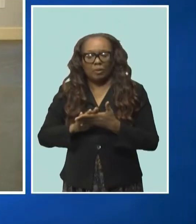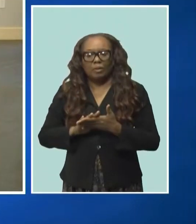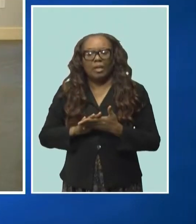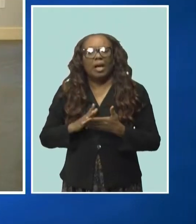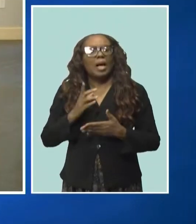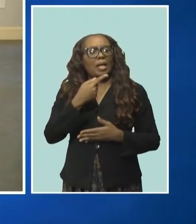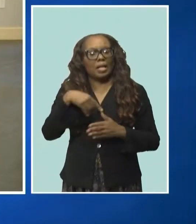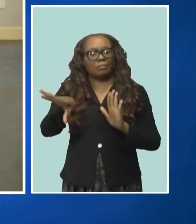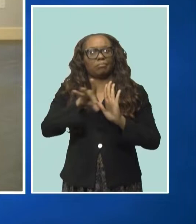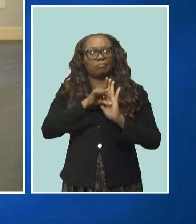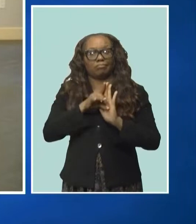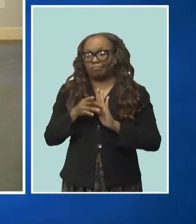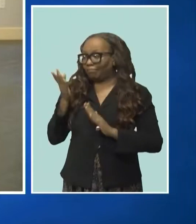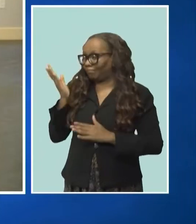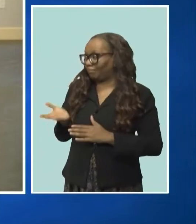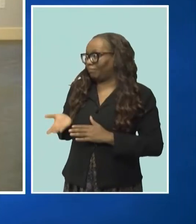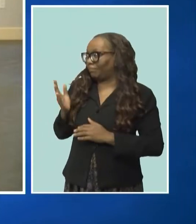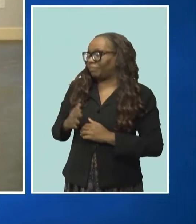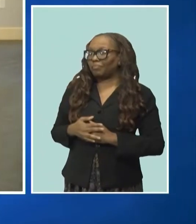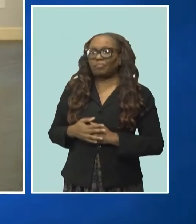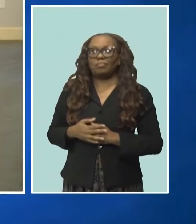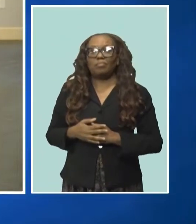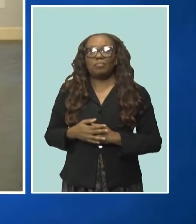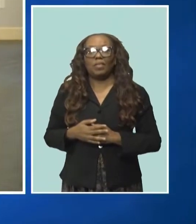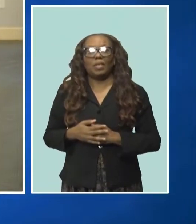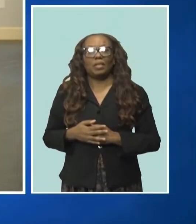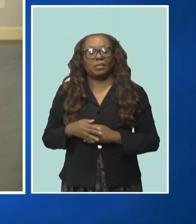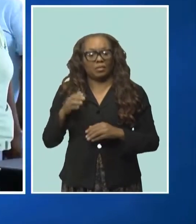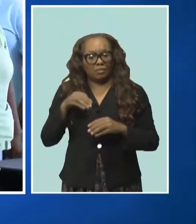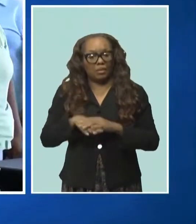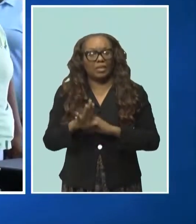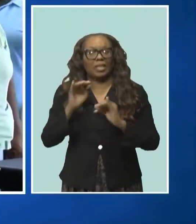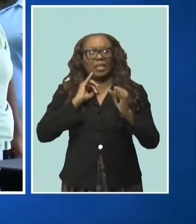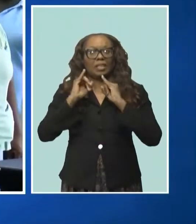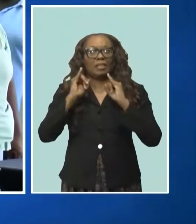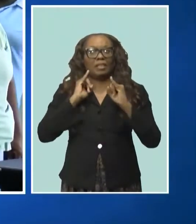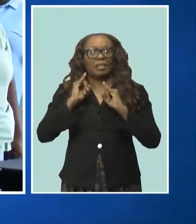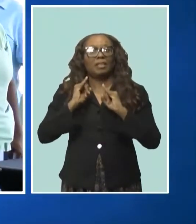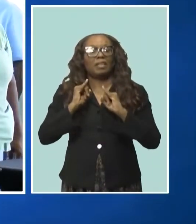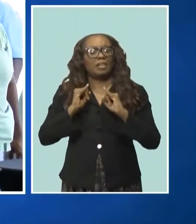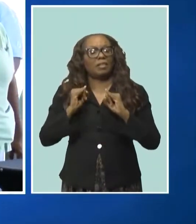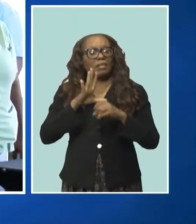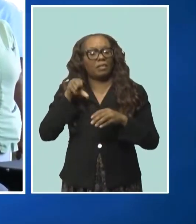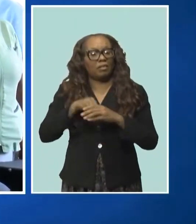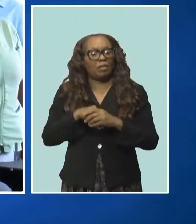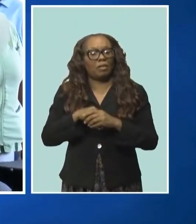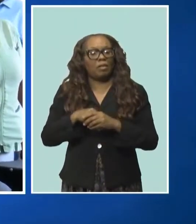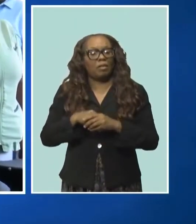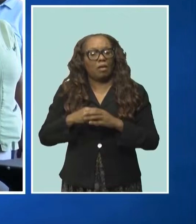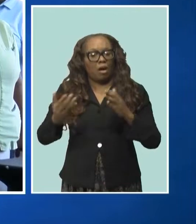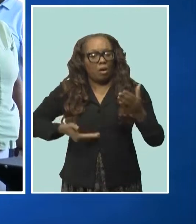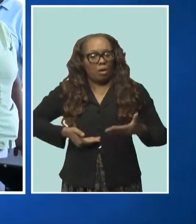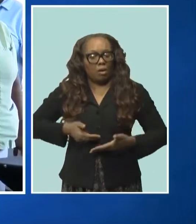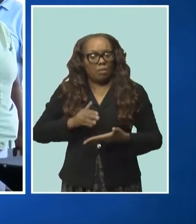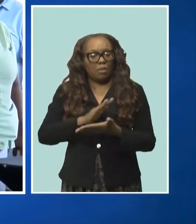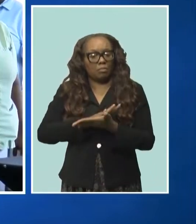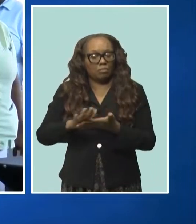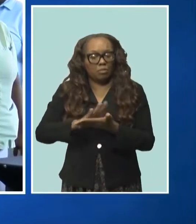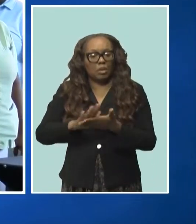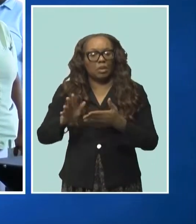they recommended him. He was able to pass the interview, and he entered the hospitality training program. In that program, Demario